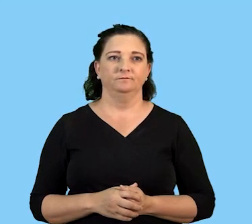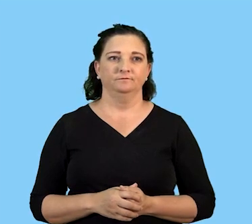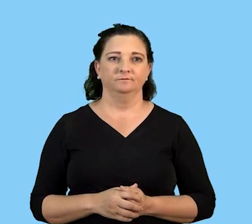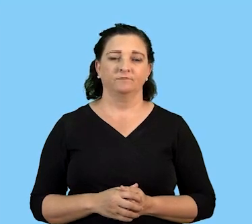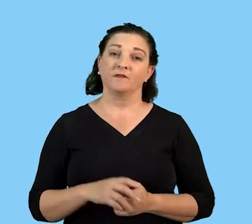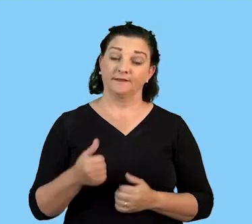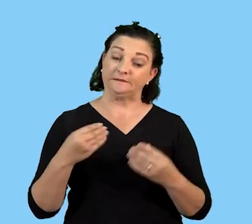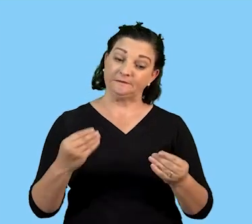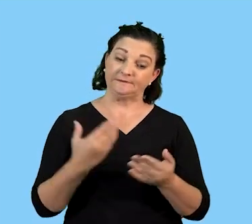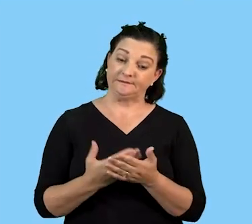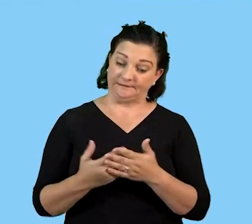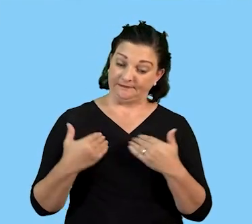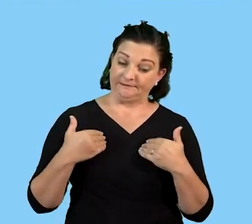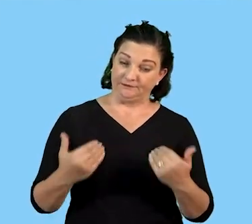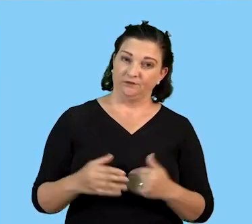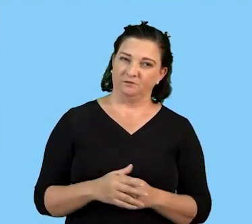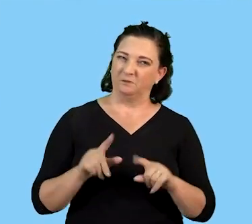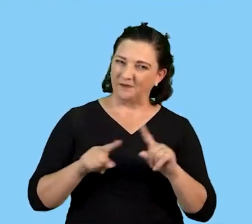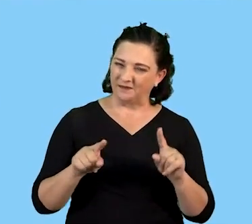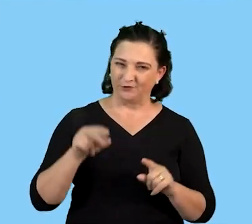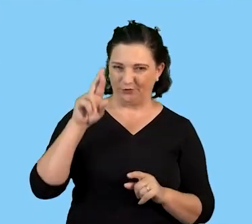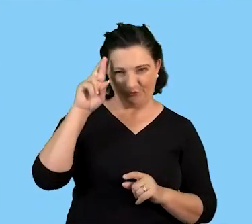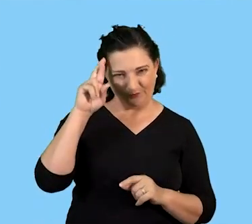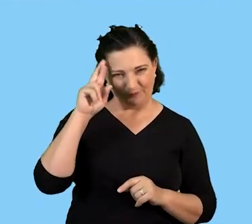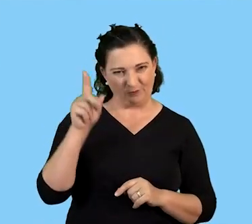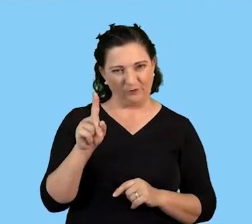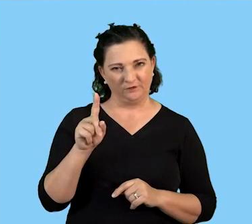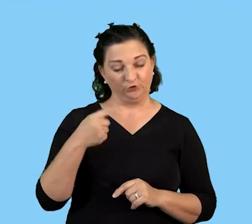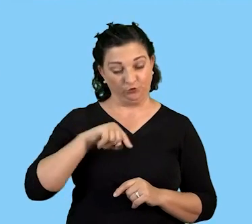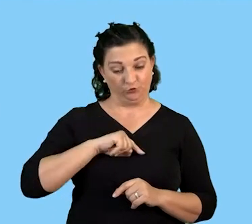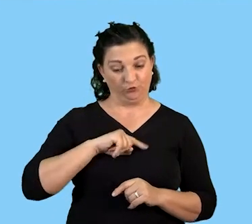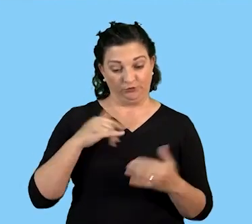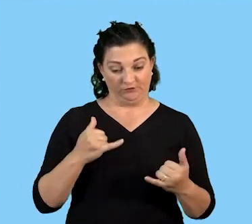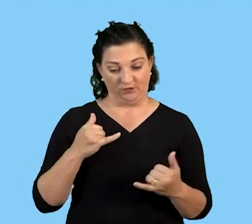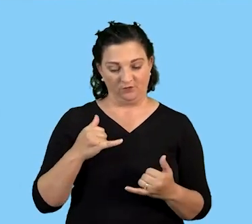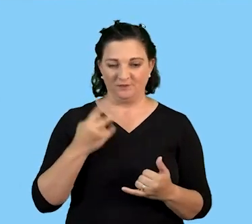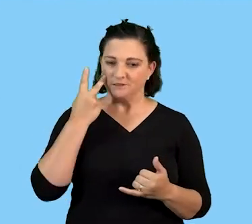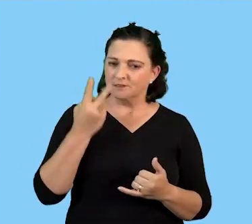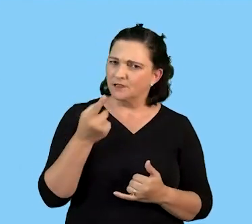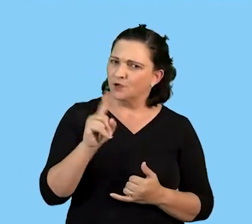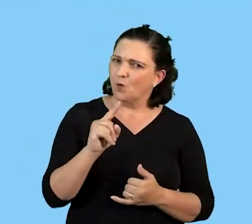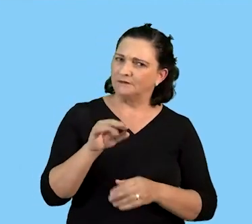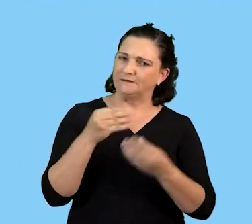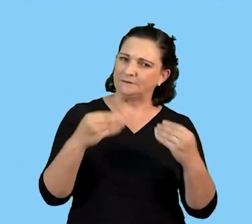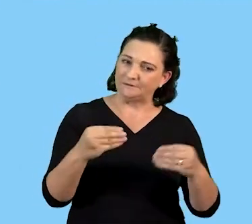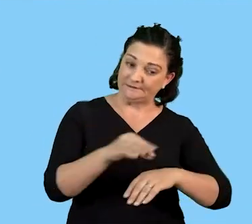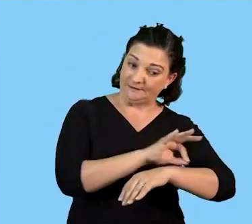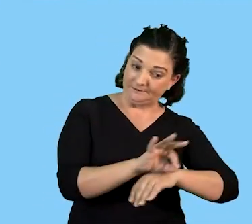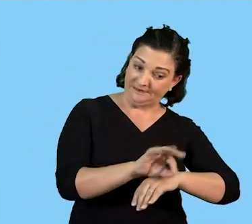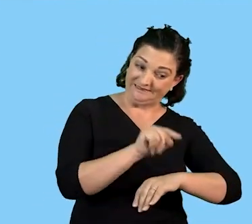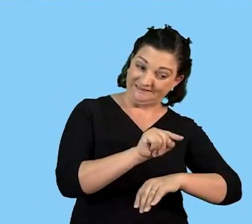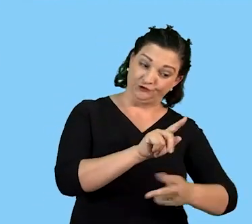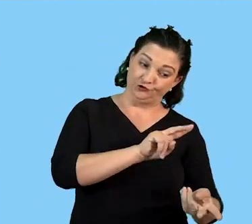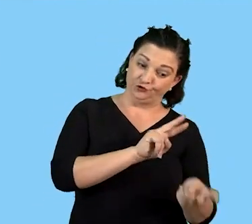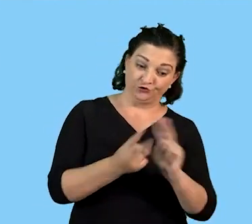be started successfully? Remember, we are transforming a business plan rather, into an action plan. So we